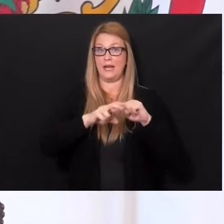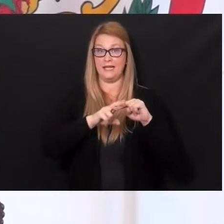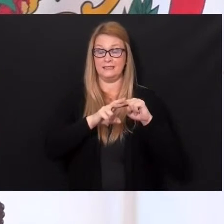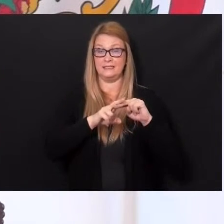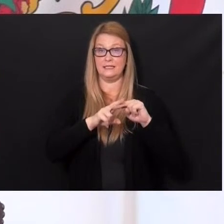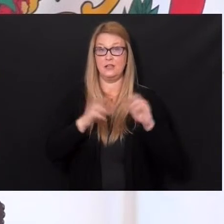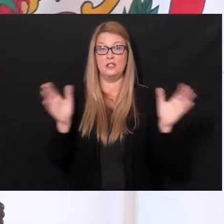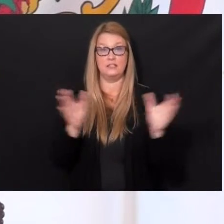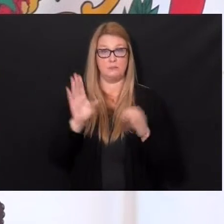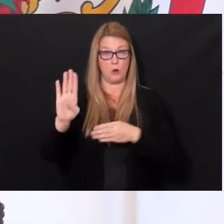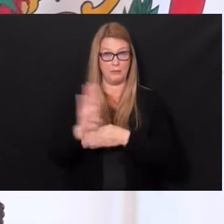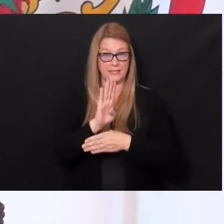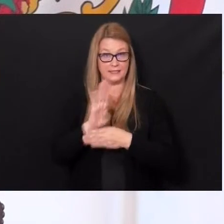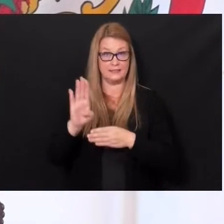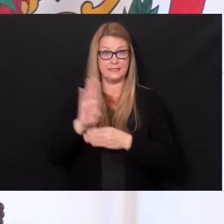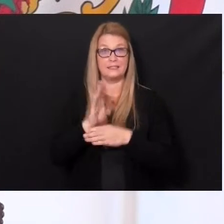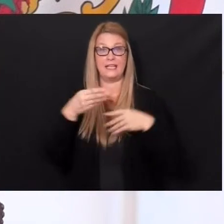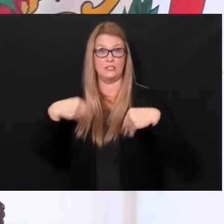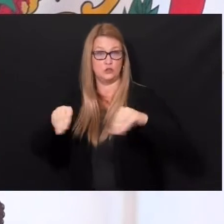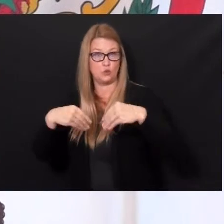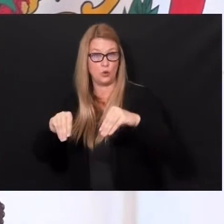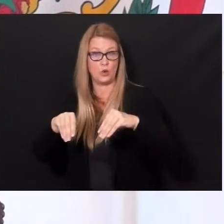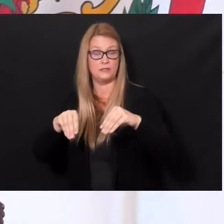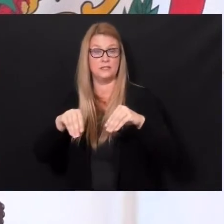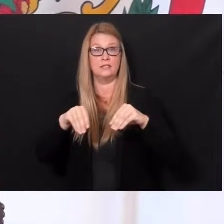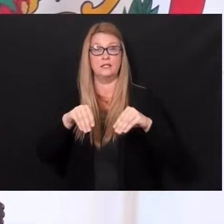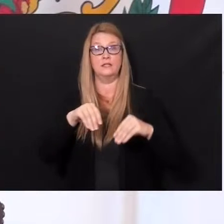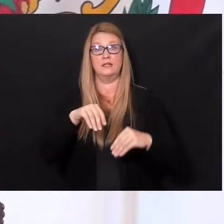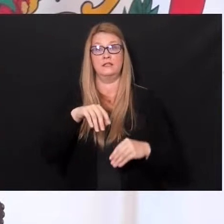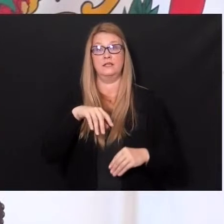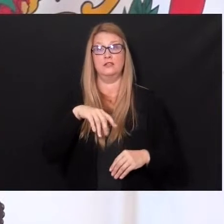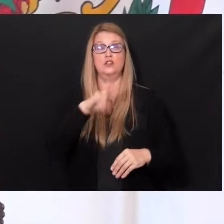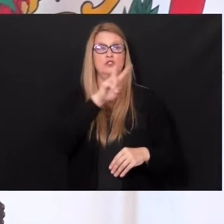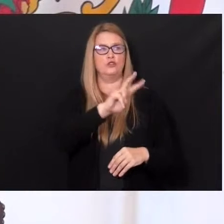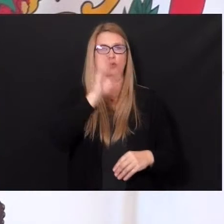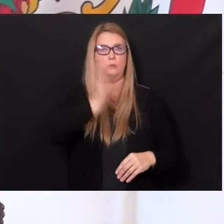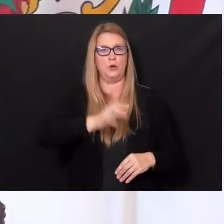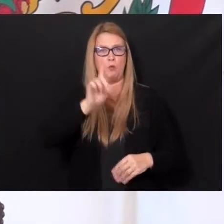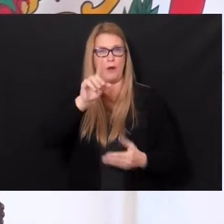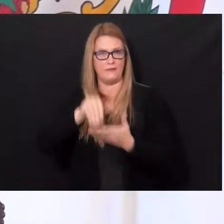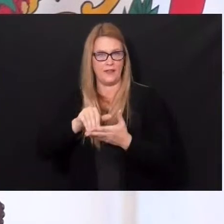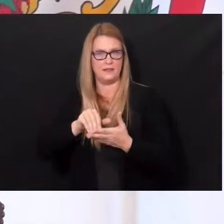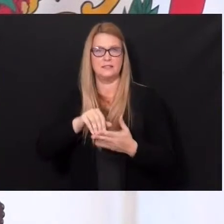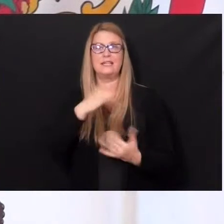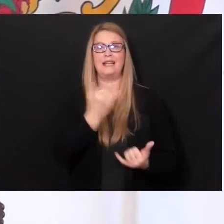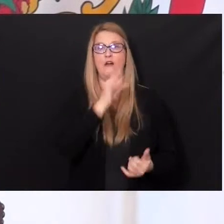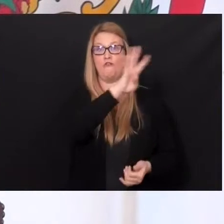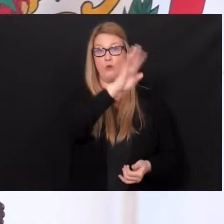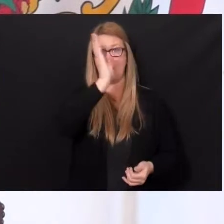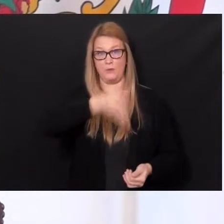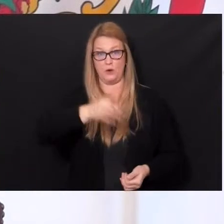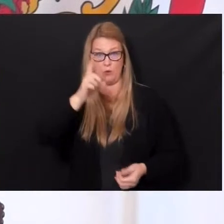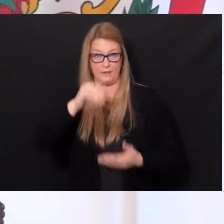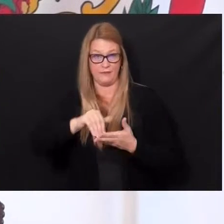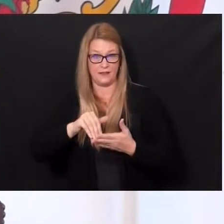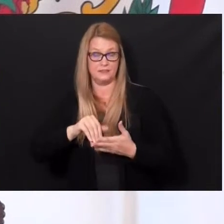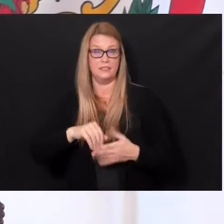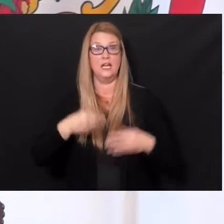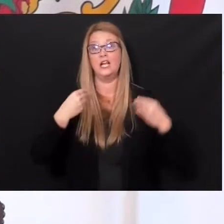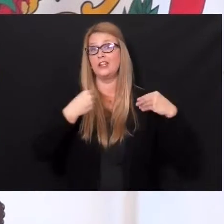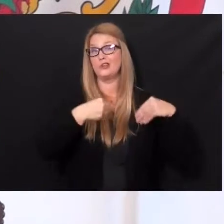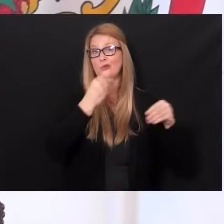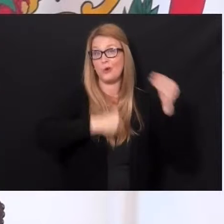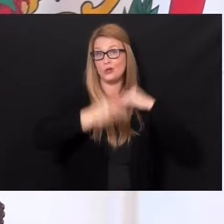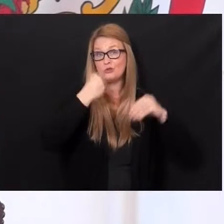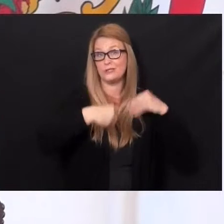on our small businesses and retail stores from 2 per 1,000 square feet to 4, and the grocery stores from